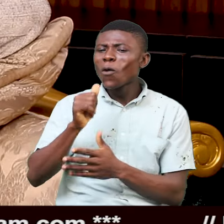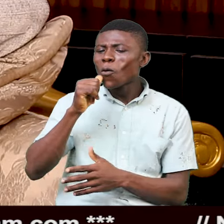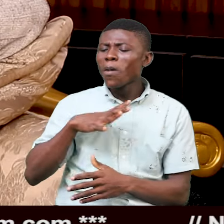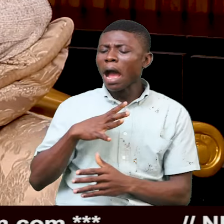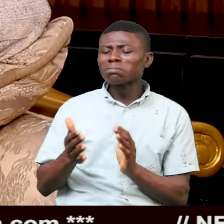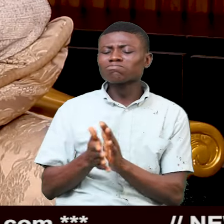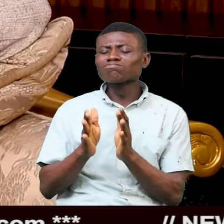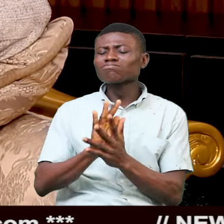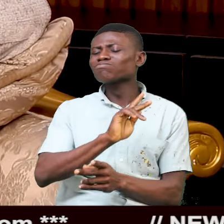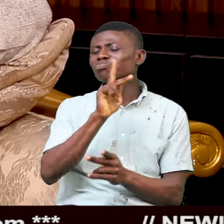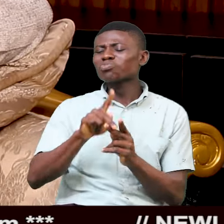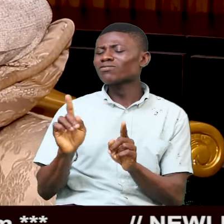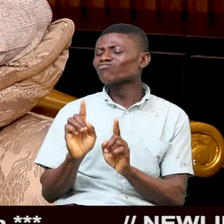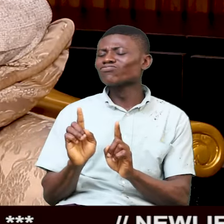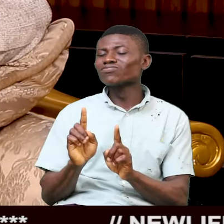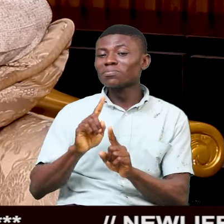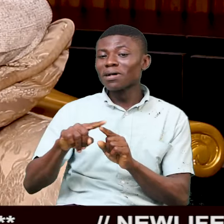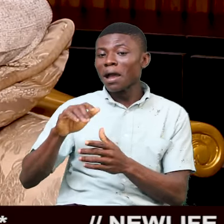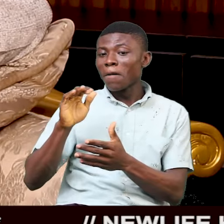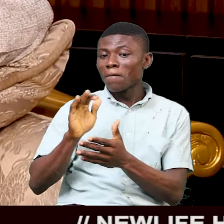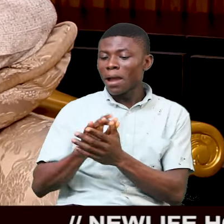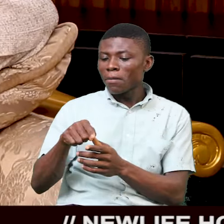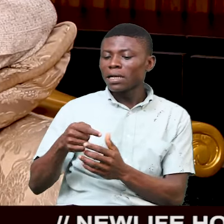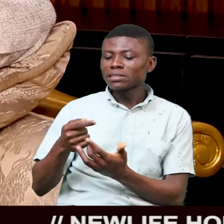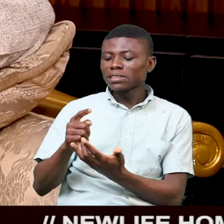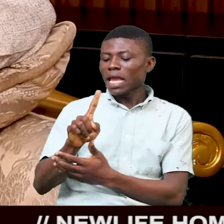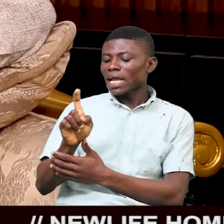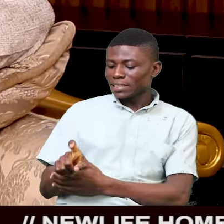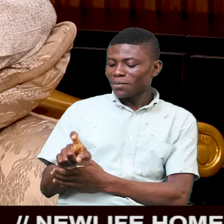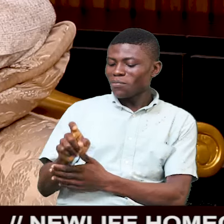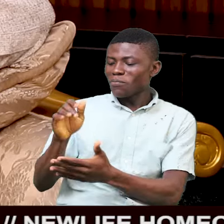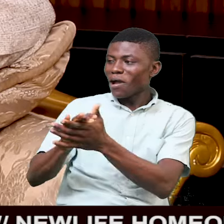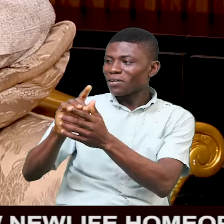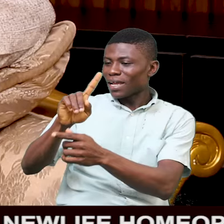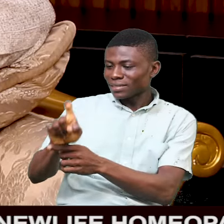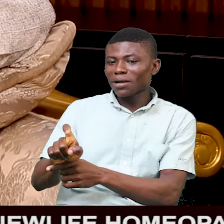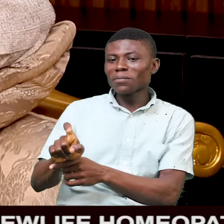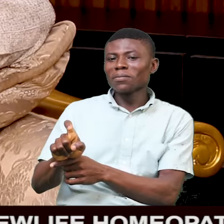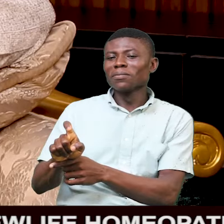Oba wedding. Won't worry and so she. That is exam.